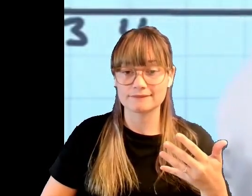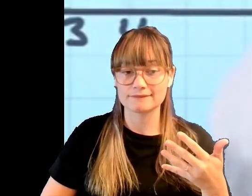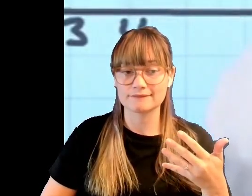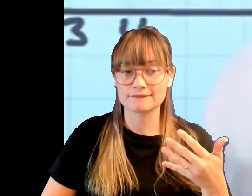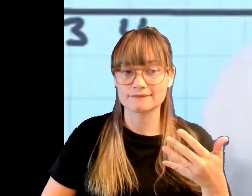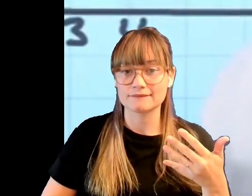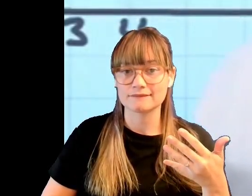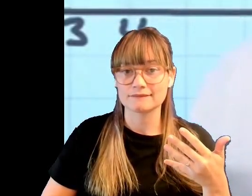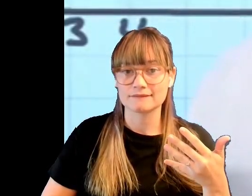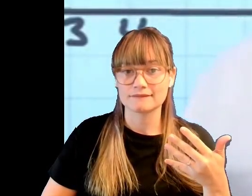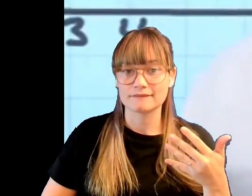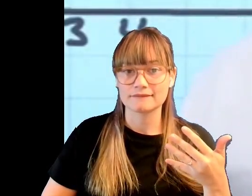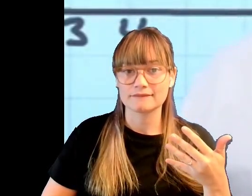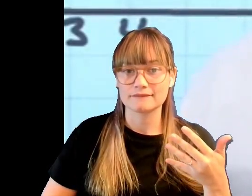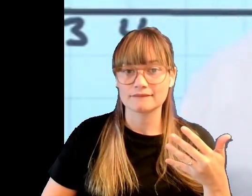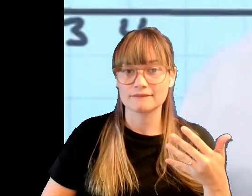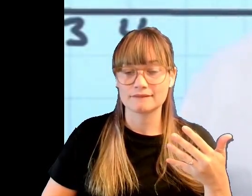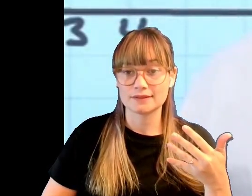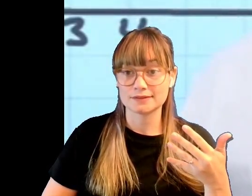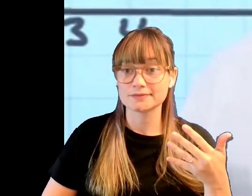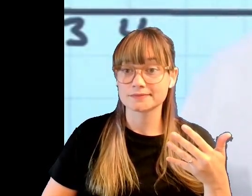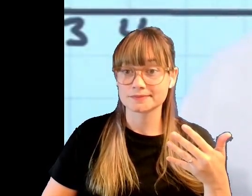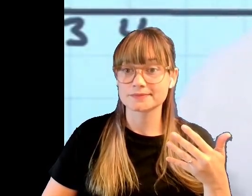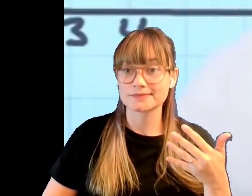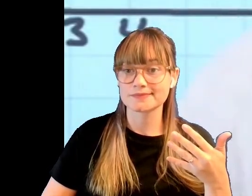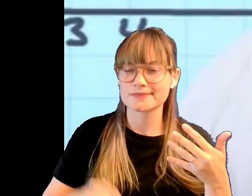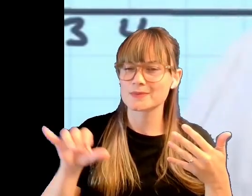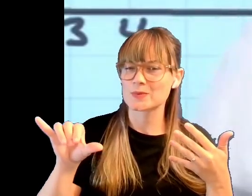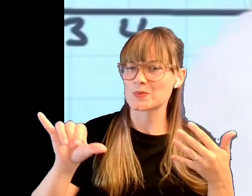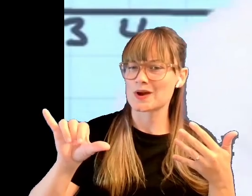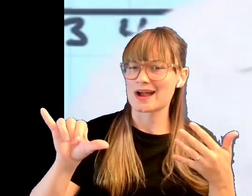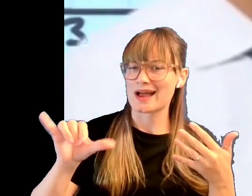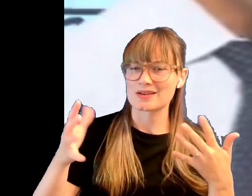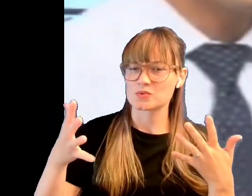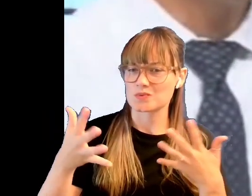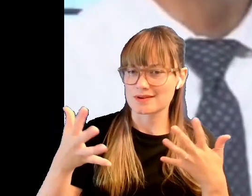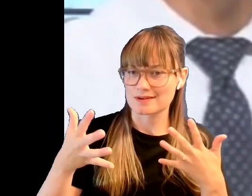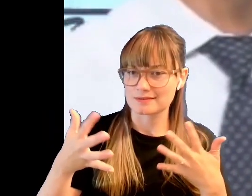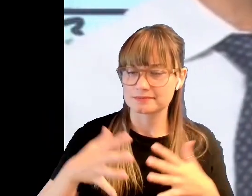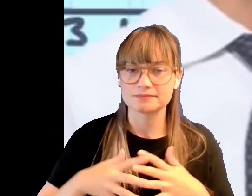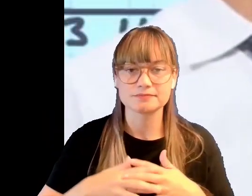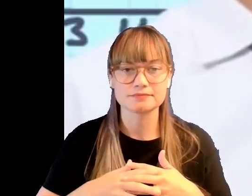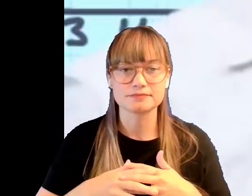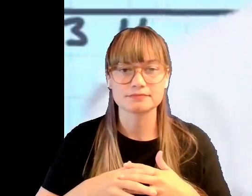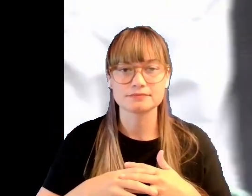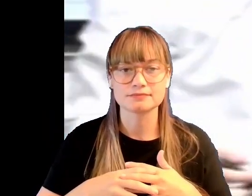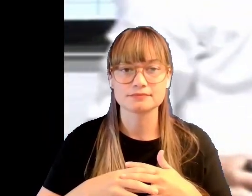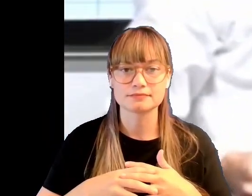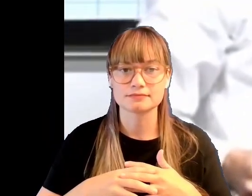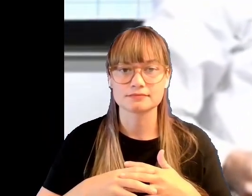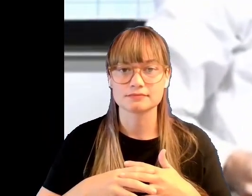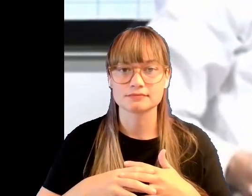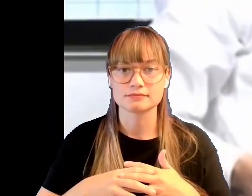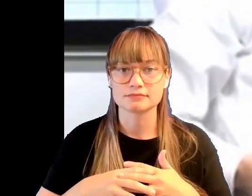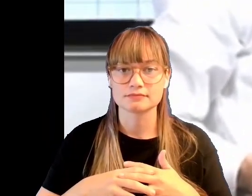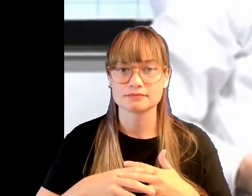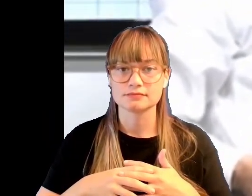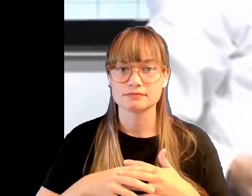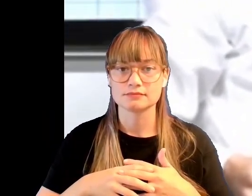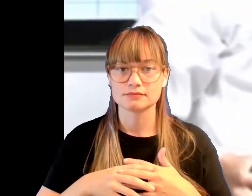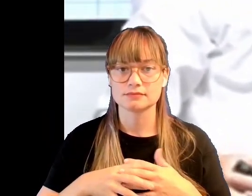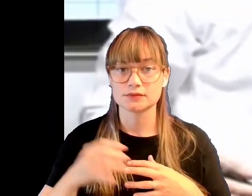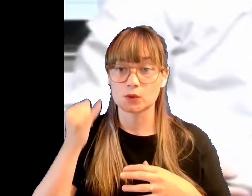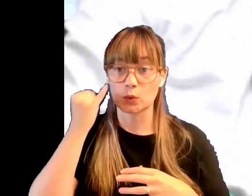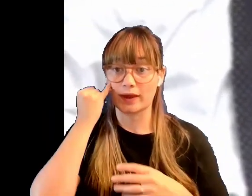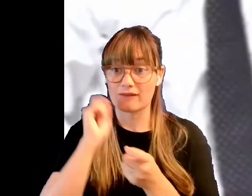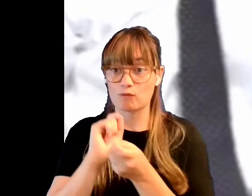So our next x value is going to be 5. What would our next y value be? Well, if we input a 5